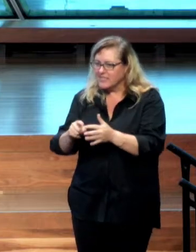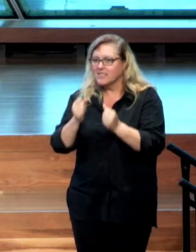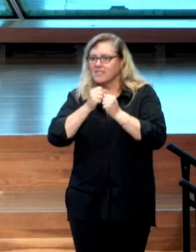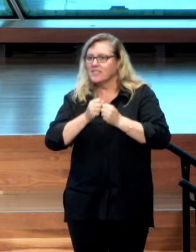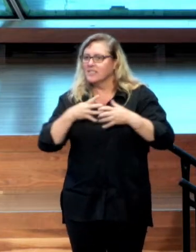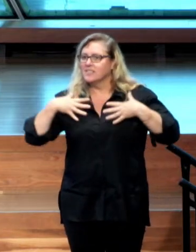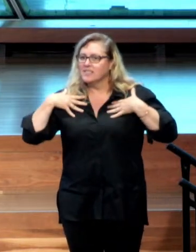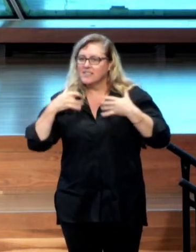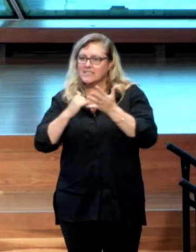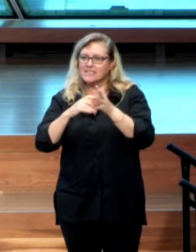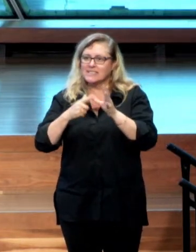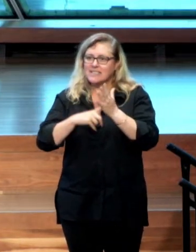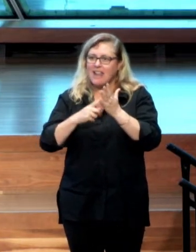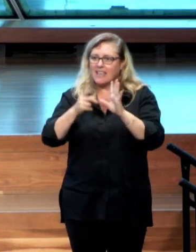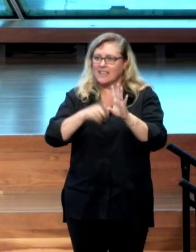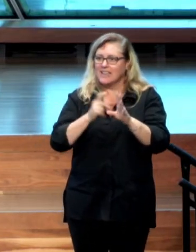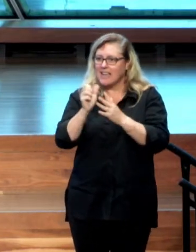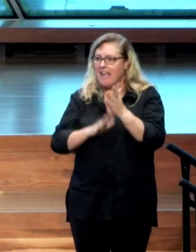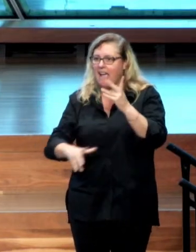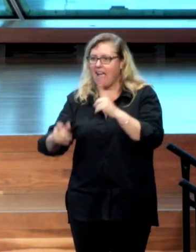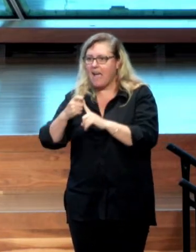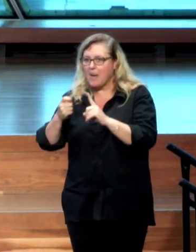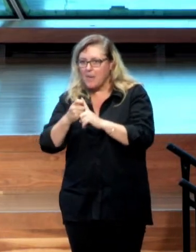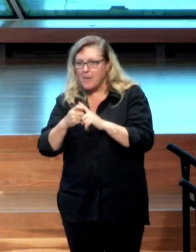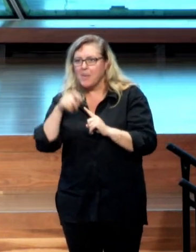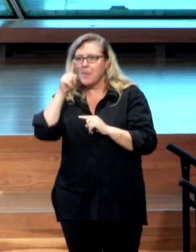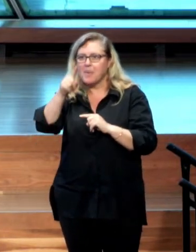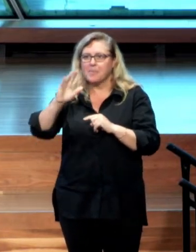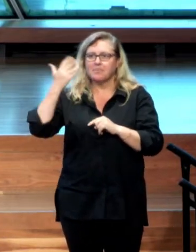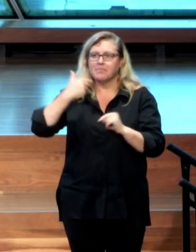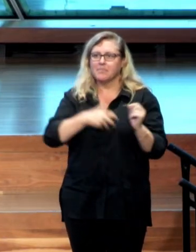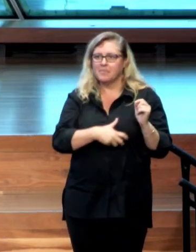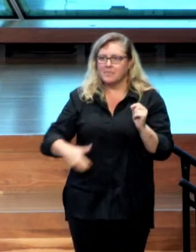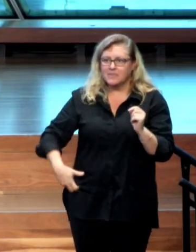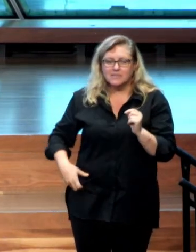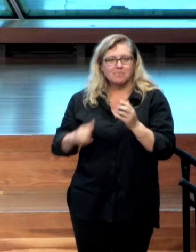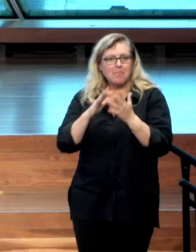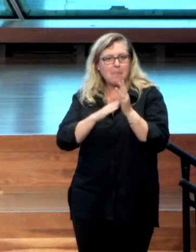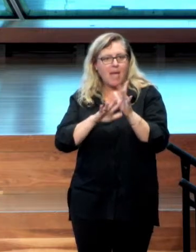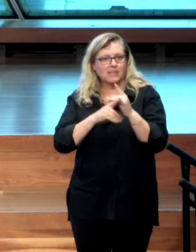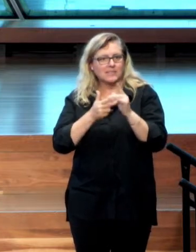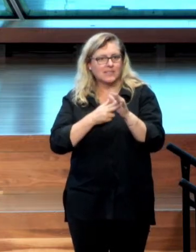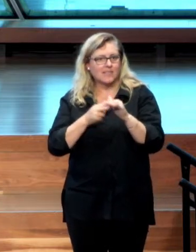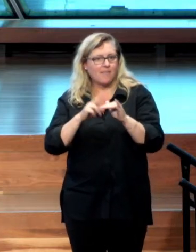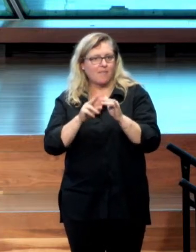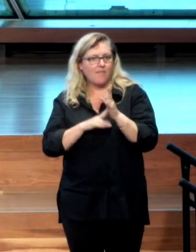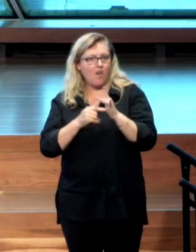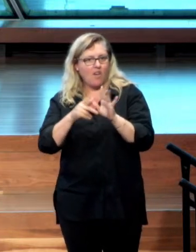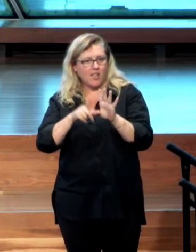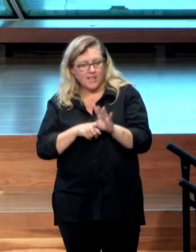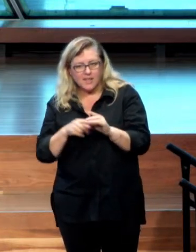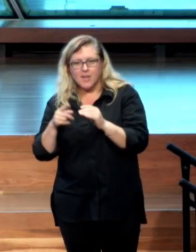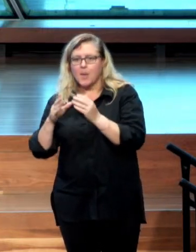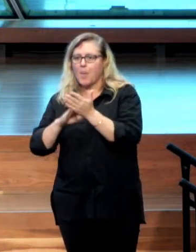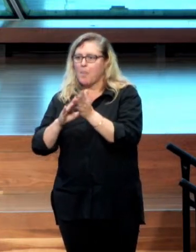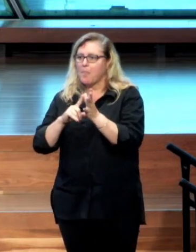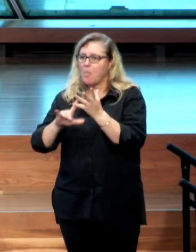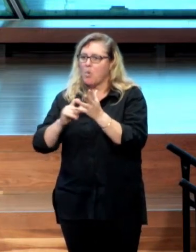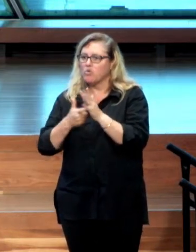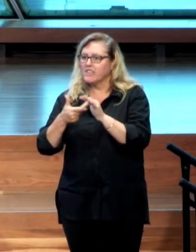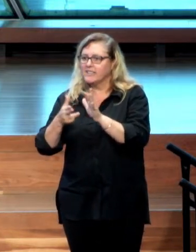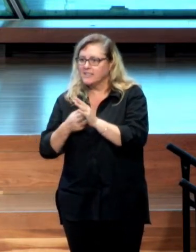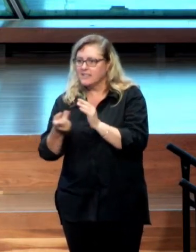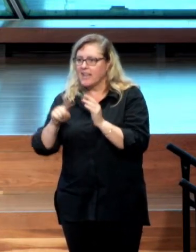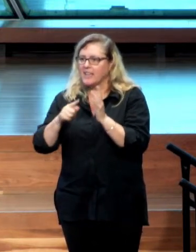Capp, former Minister for the Arts Martin Foley, TWC patrons Maureen and Tony Wheeler, without